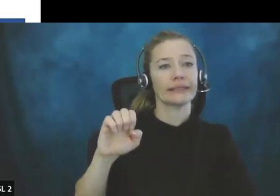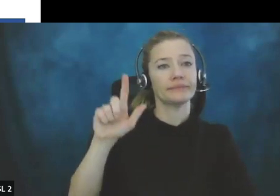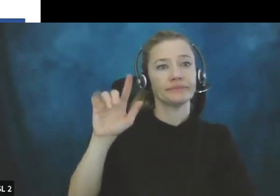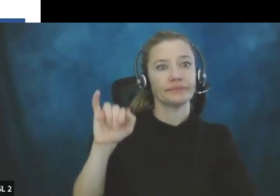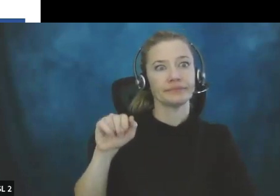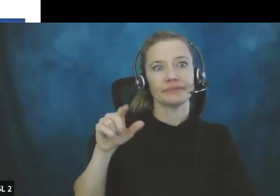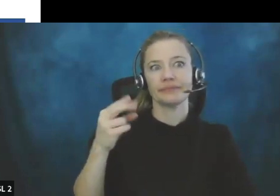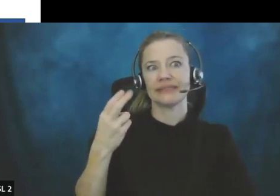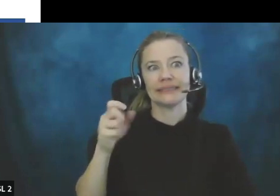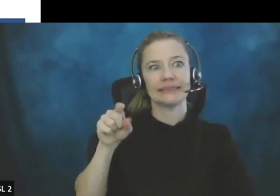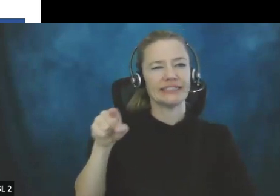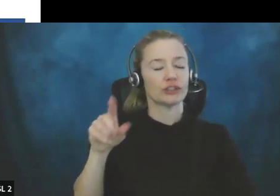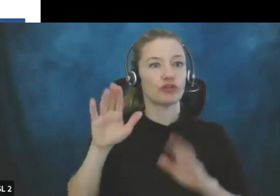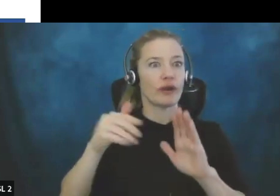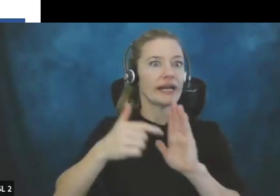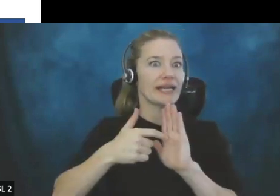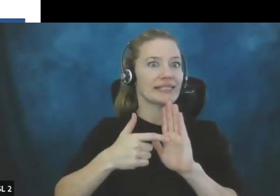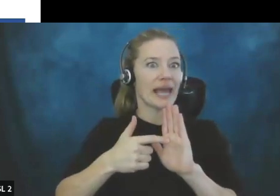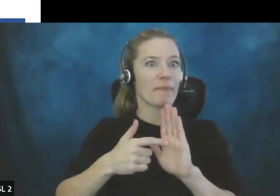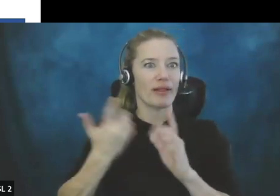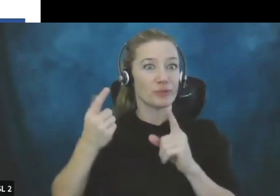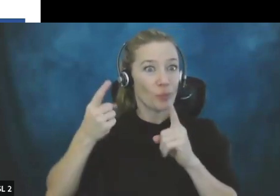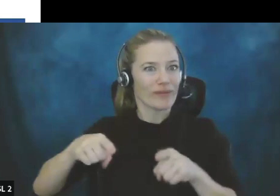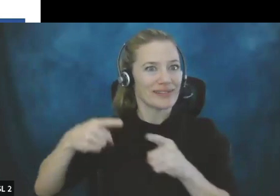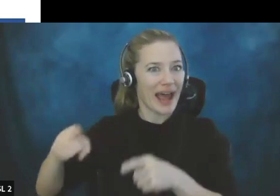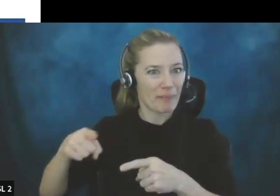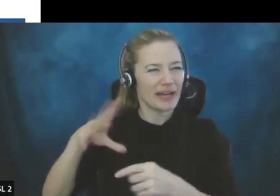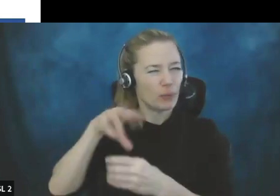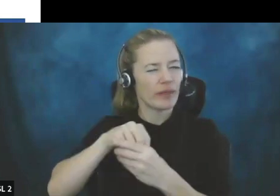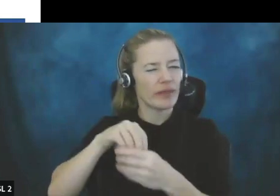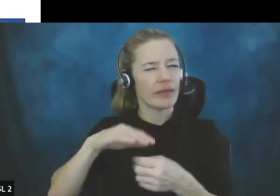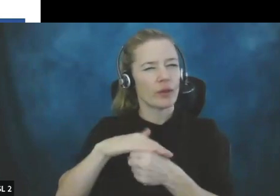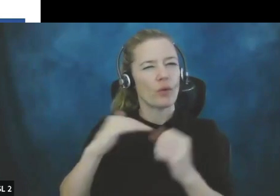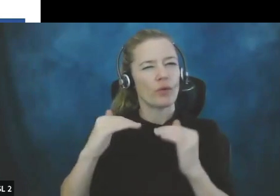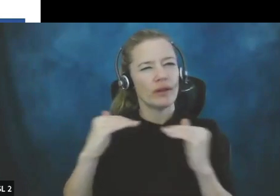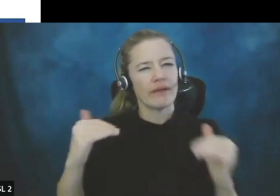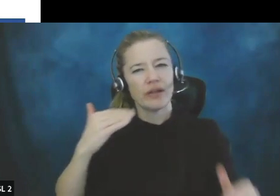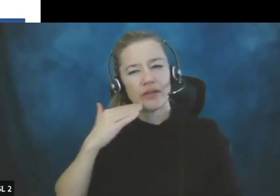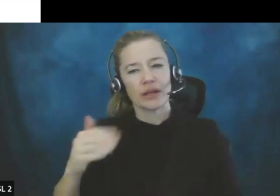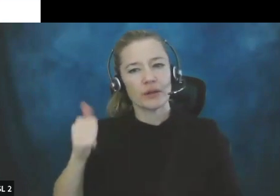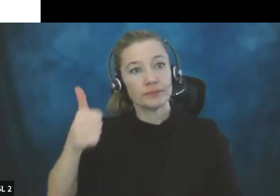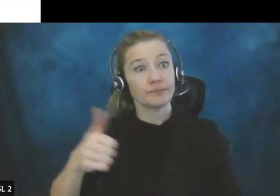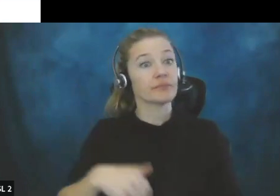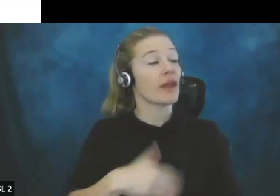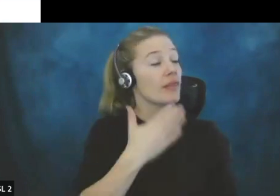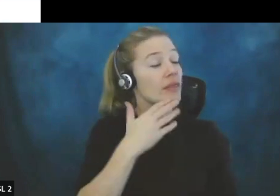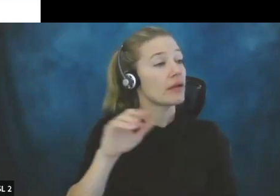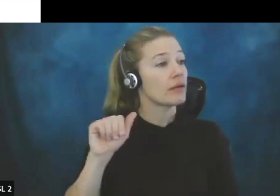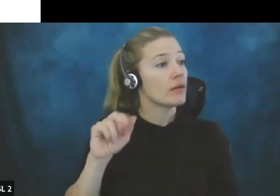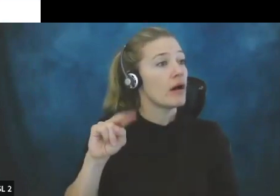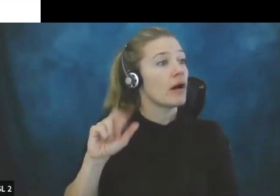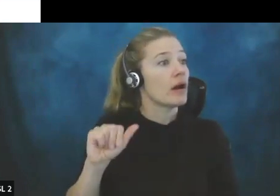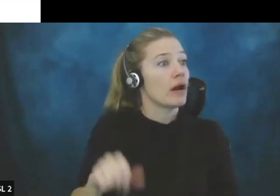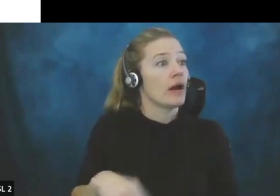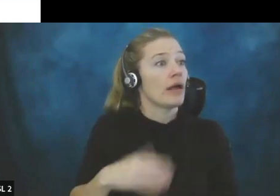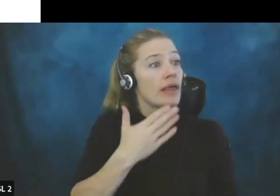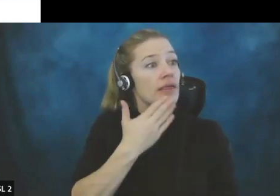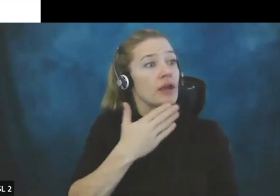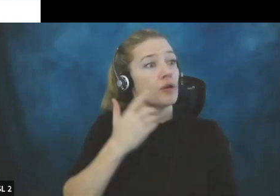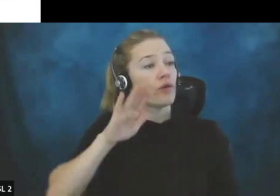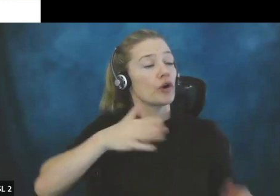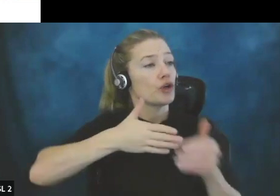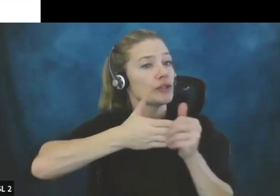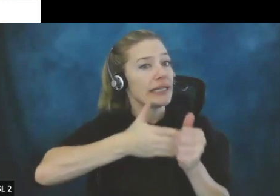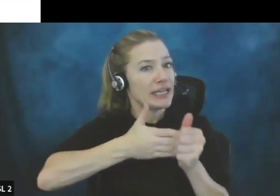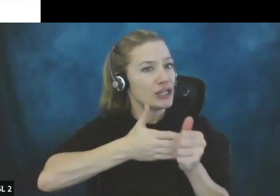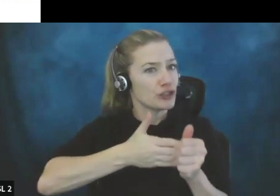I'll give it to you. And Eli is just such a great example of what's happening at that local level. Thank you. Anna, thank you so